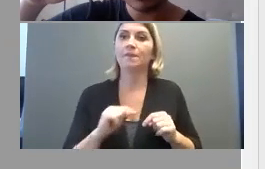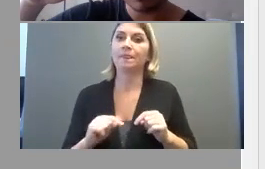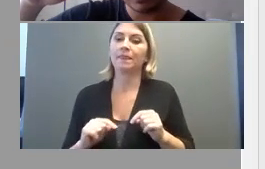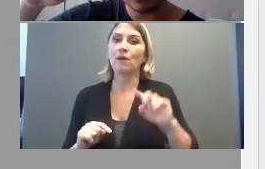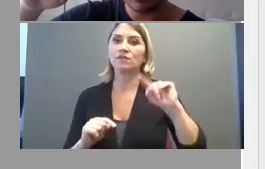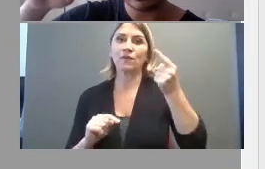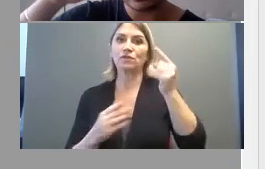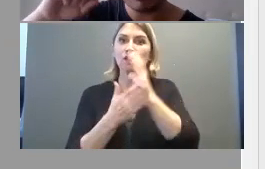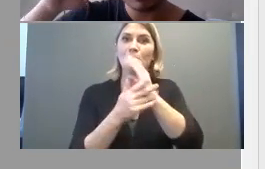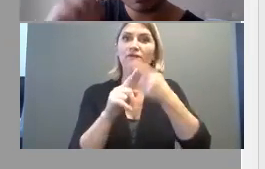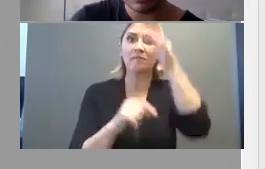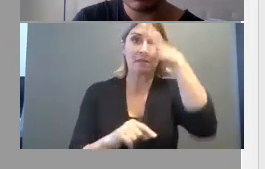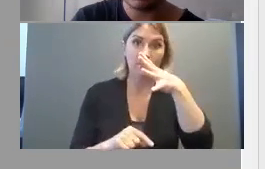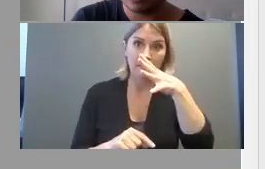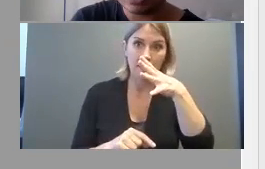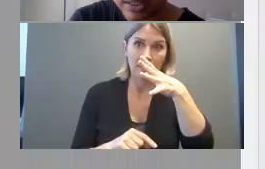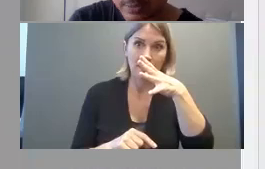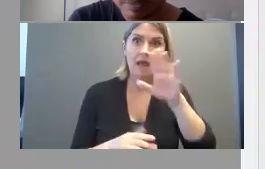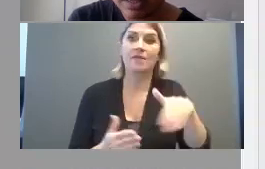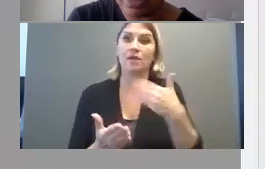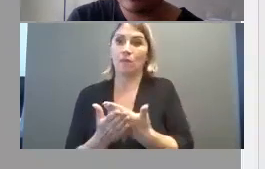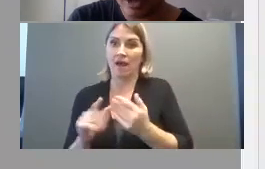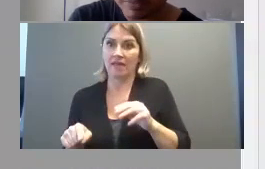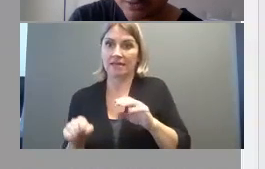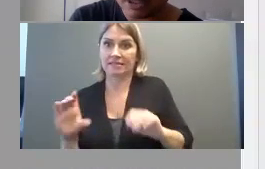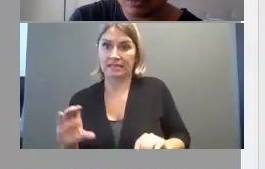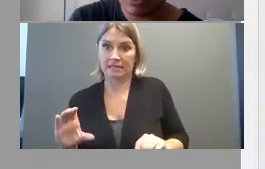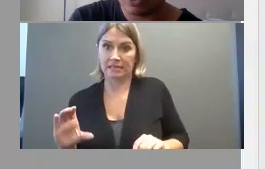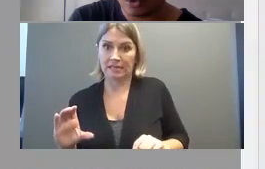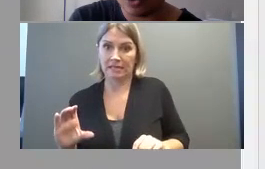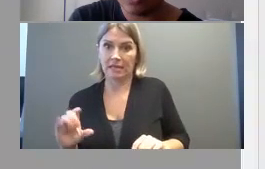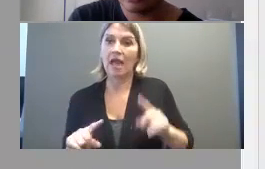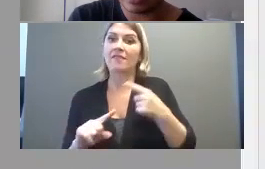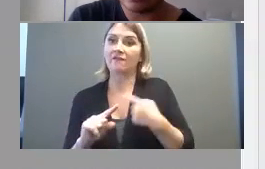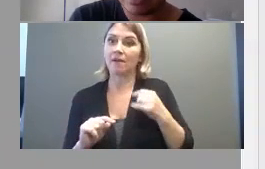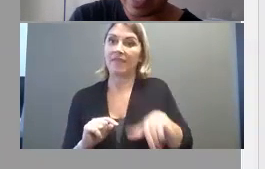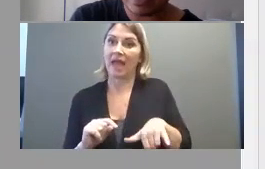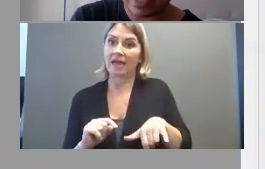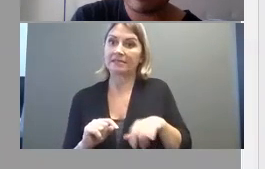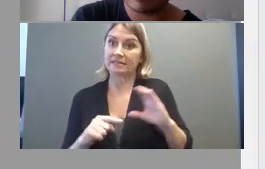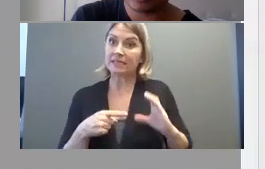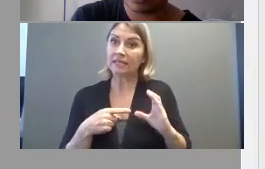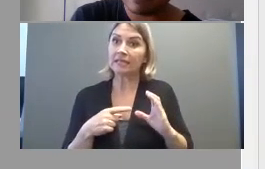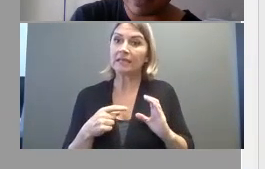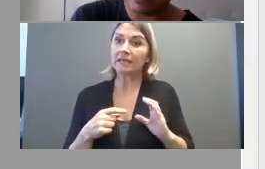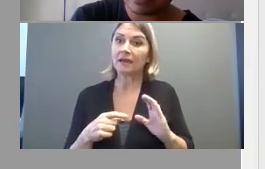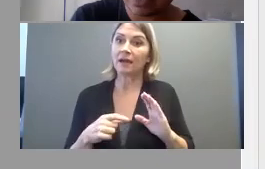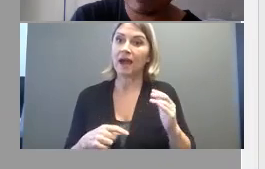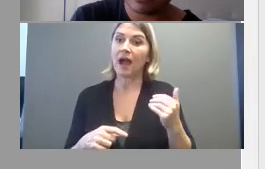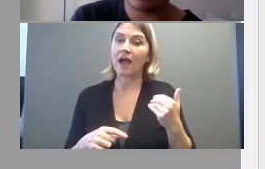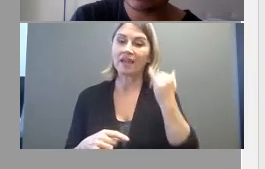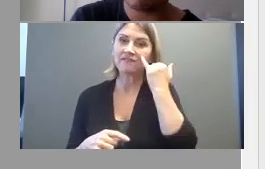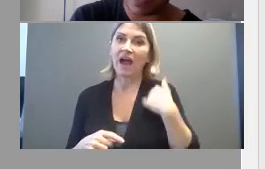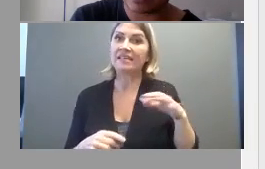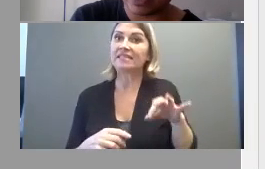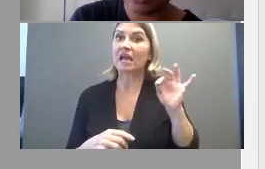exploring from this parent node, and I came to this particular node C. And from this particular node, I can have, so if I